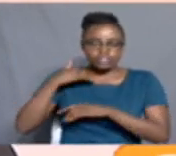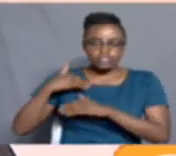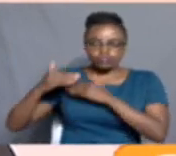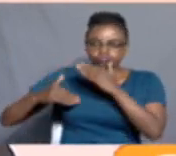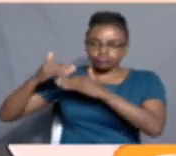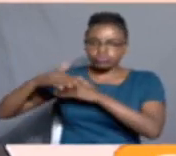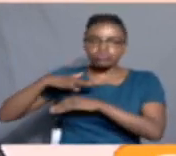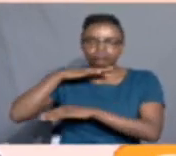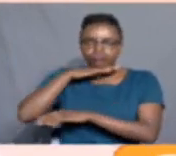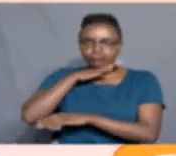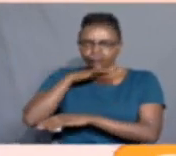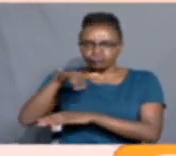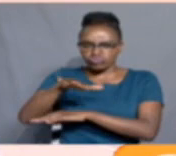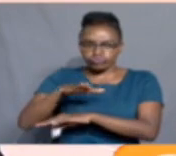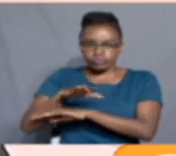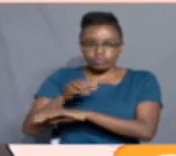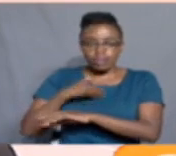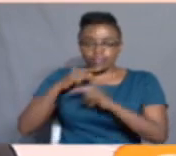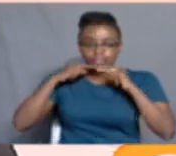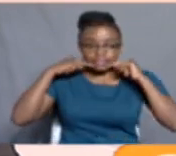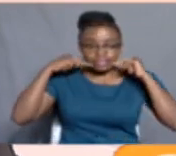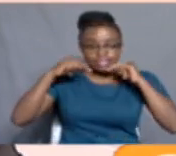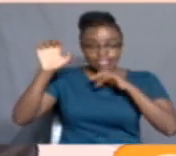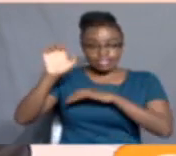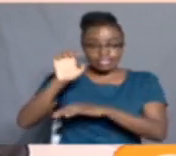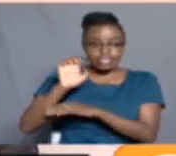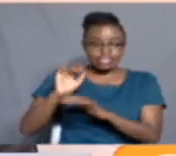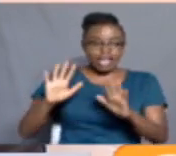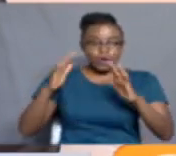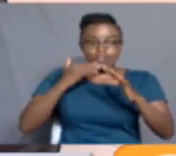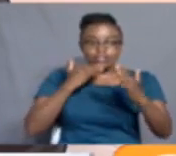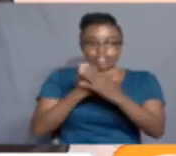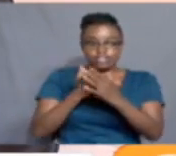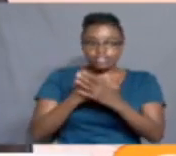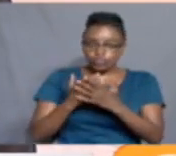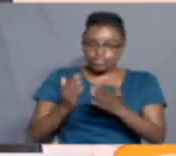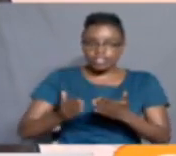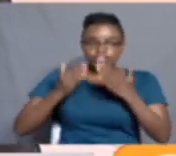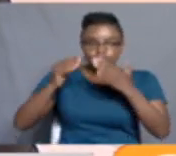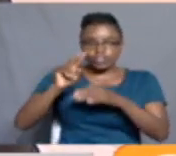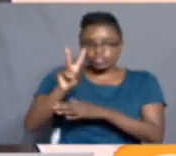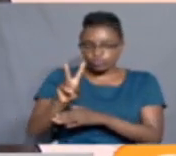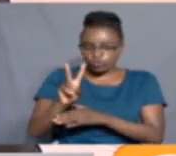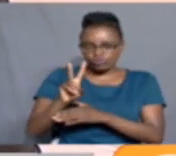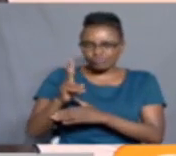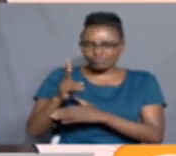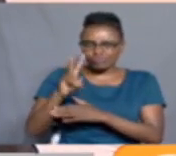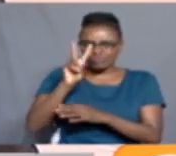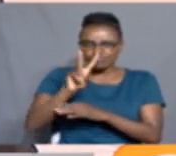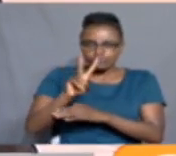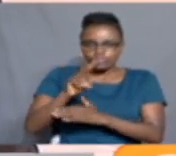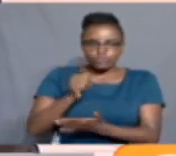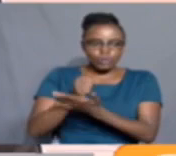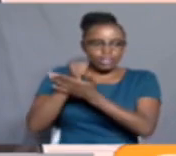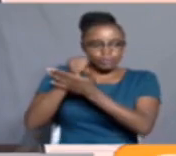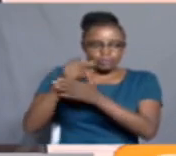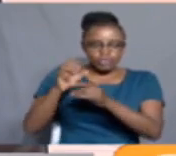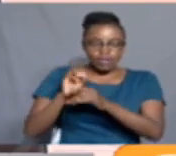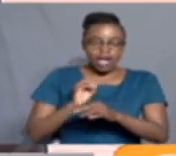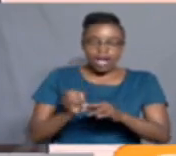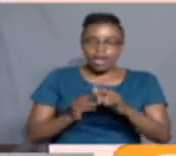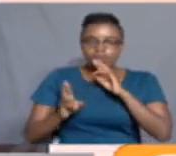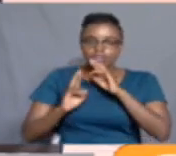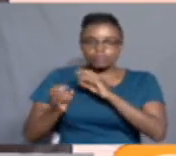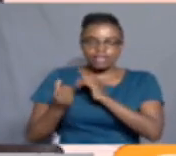site in Nairobi now has a reason to smile this Easter holiday thanks to the generosity of two charitable organizations. Our reporter Yusuf